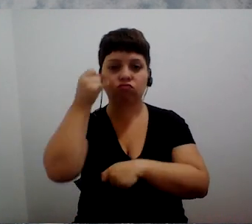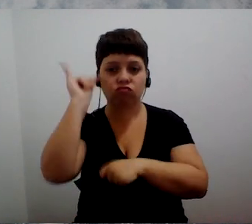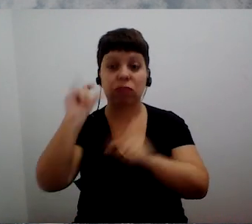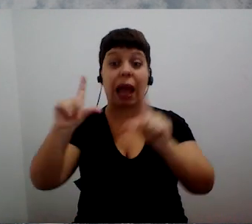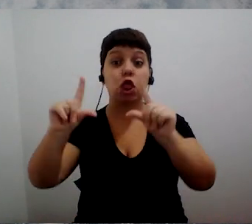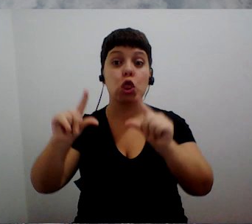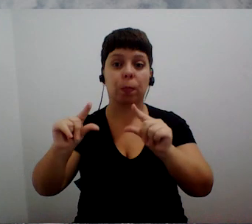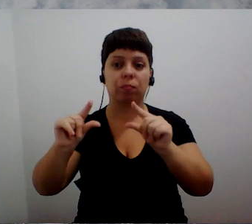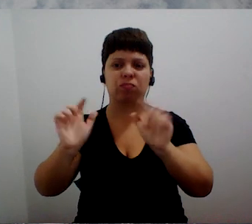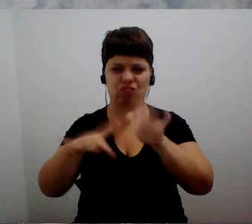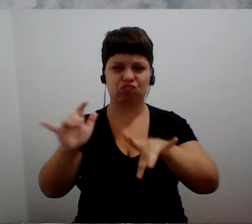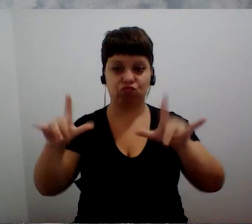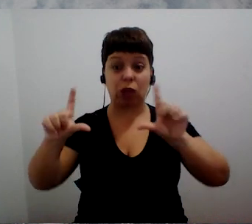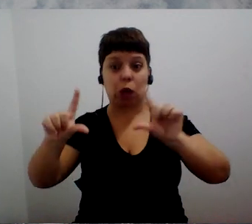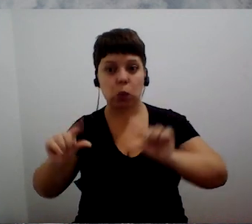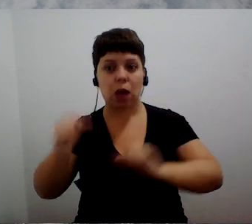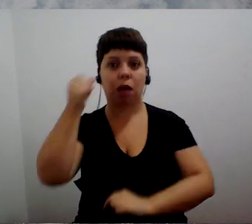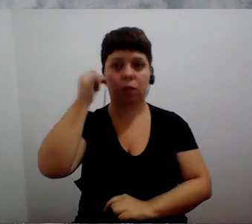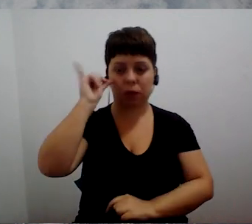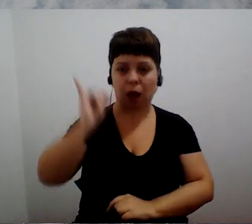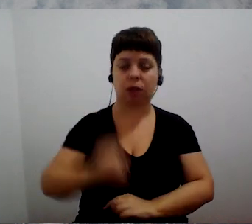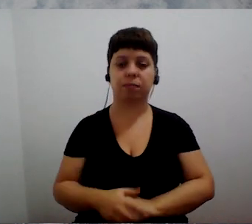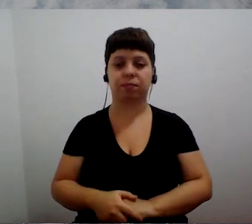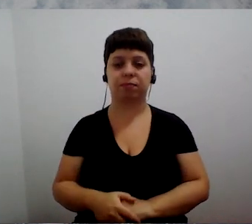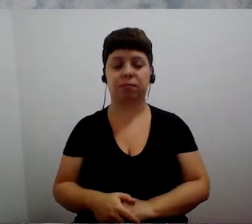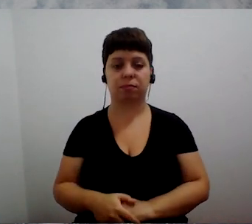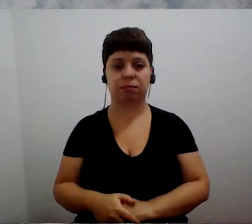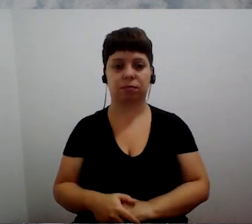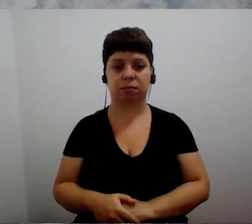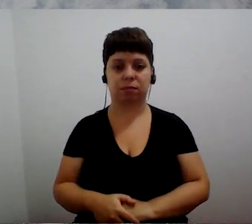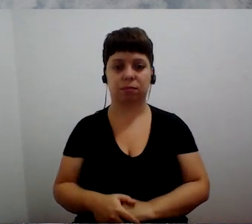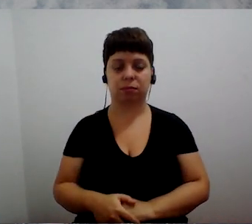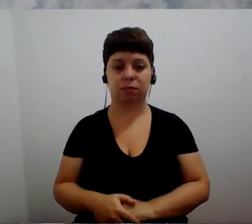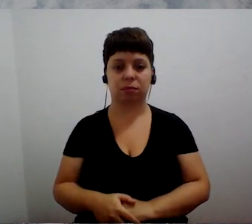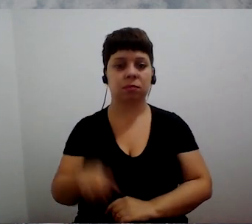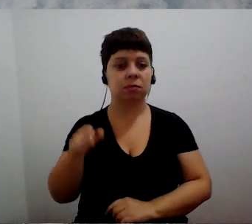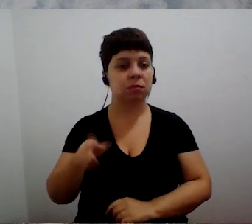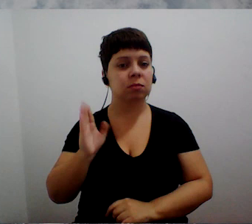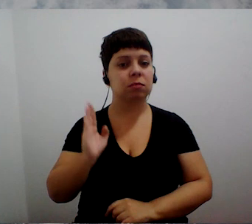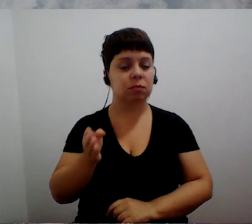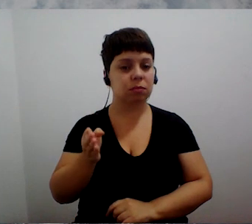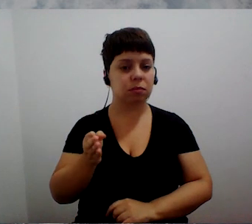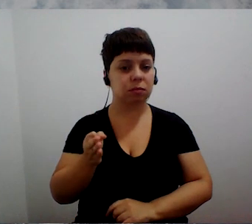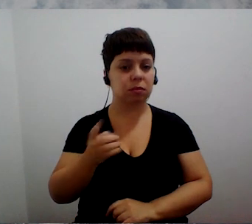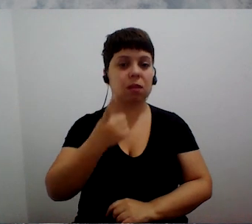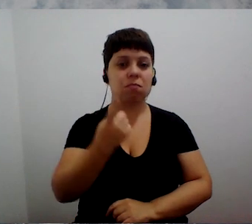to dealing with preventing and reducing discharge of marine litter. We